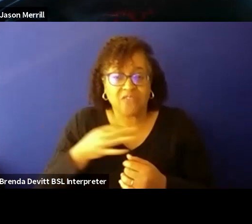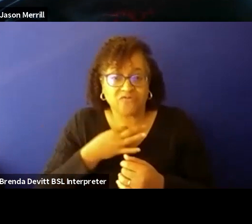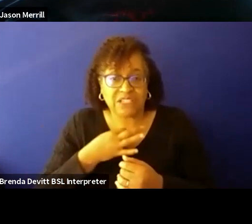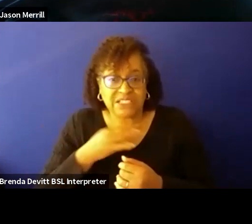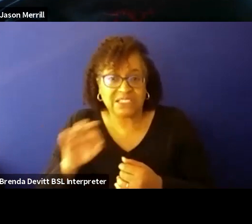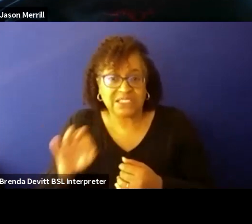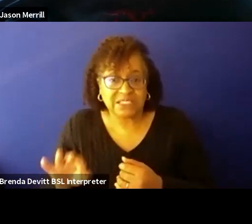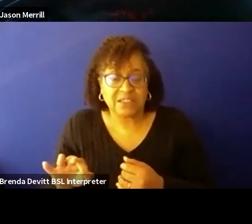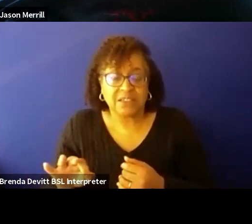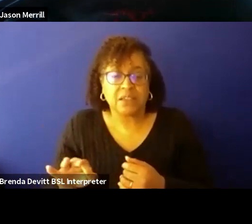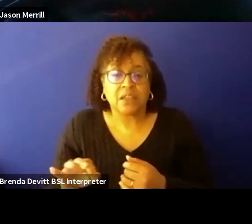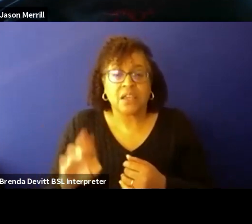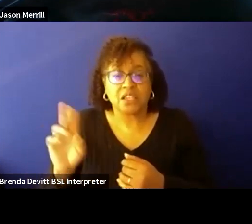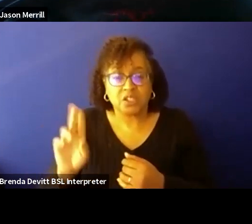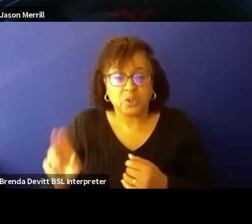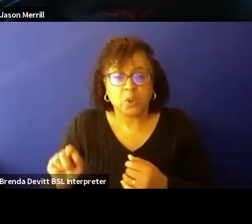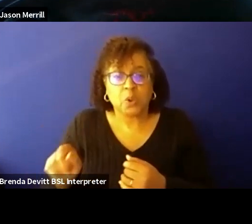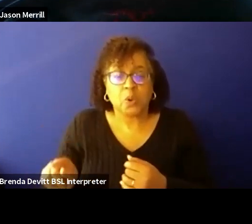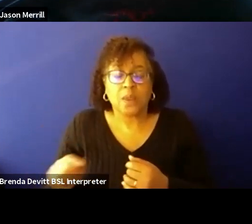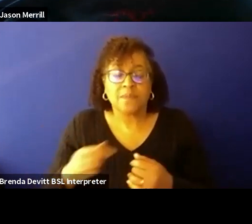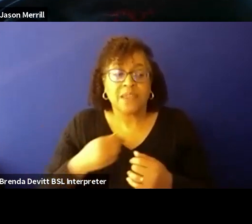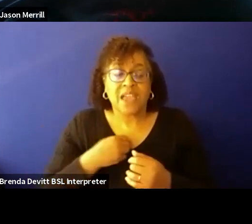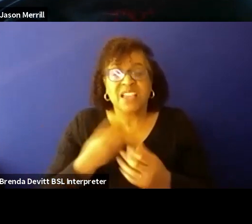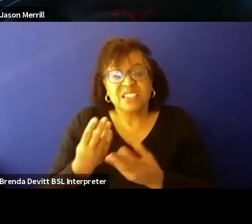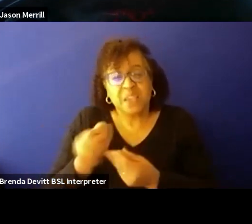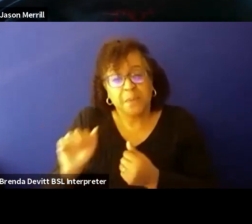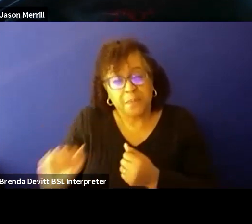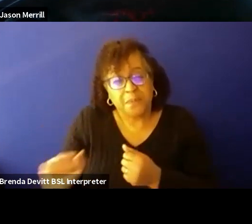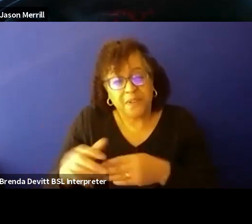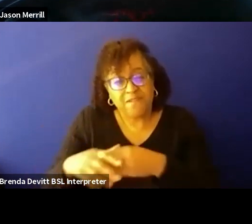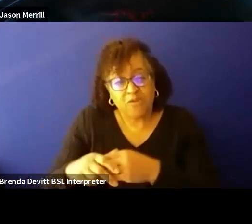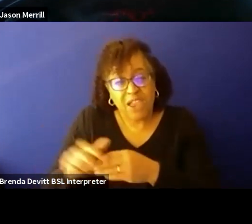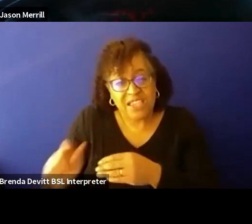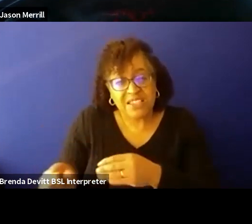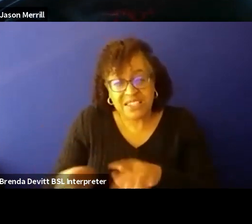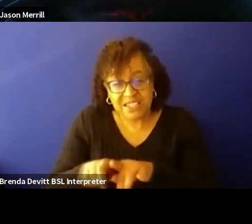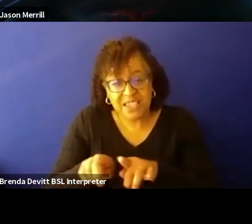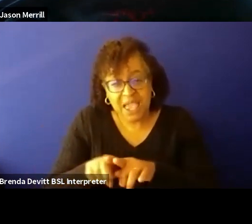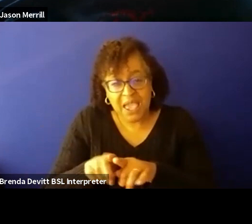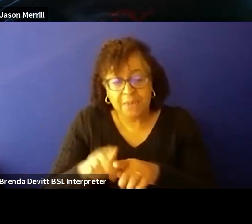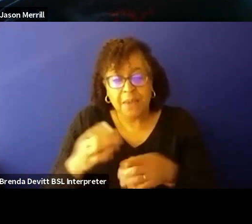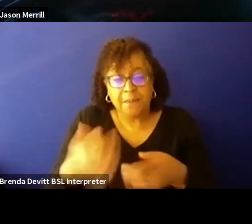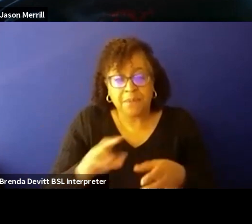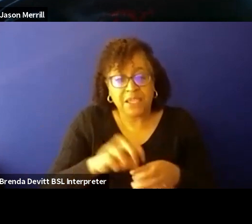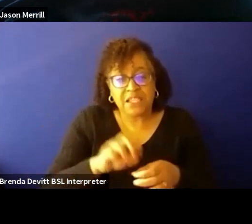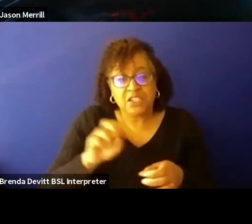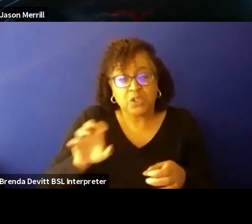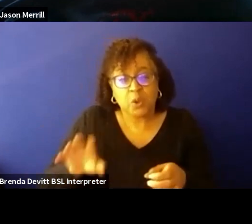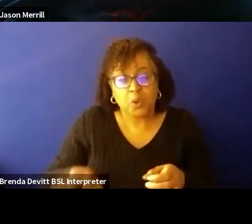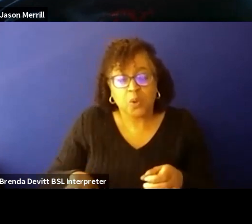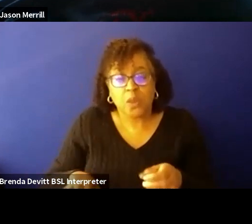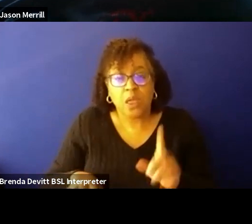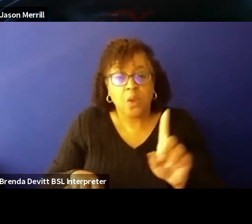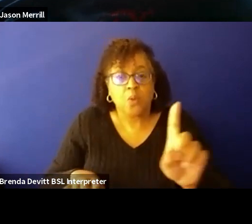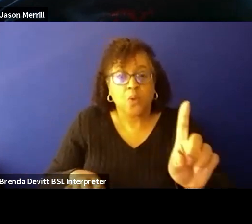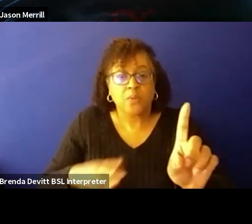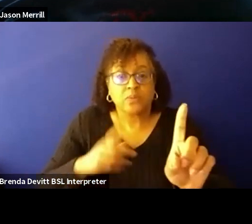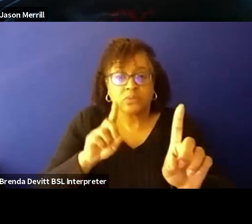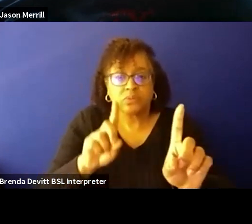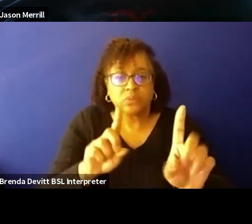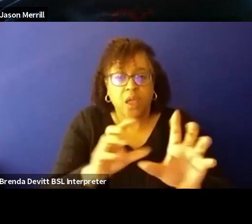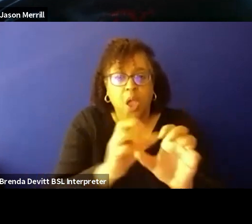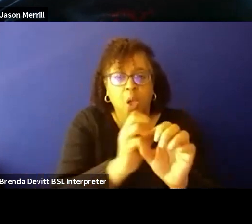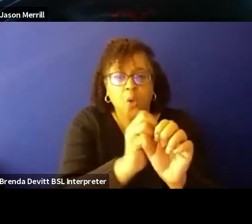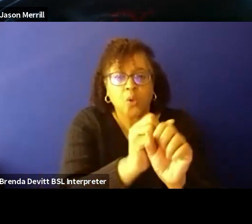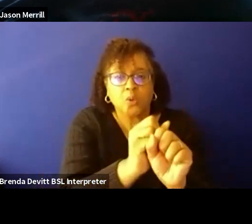been excluded. I was just wondering, it might be Sorry, a bit... one second. Sorry. I'm very sorry.